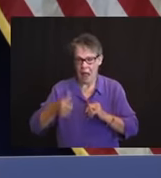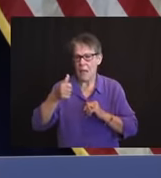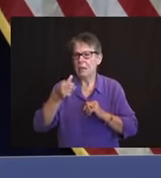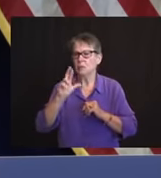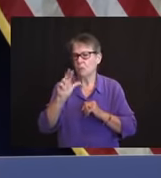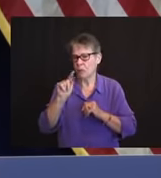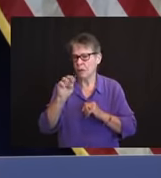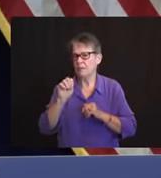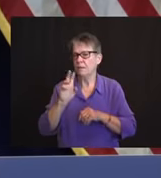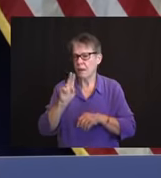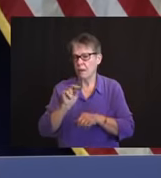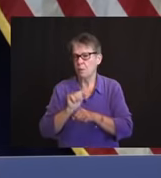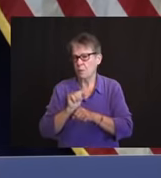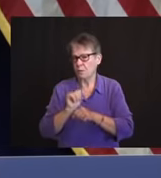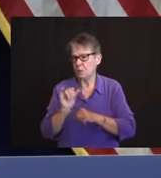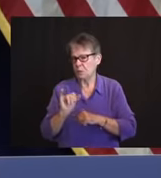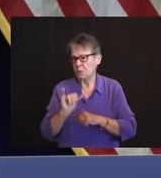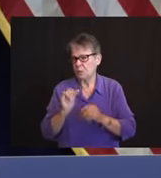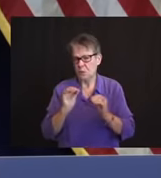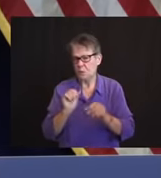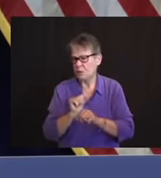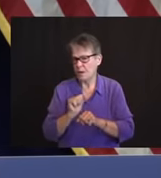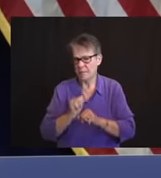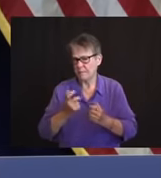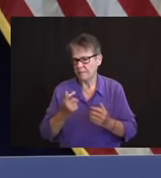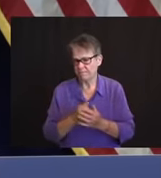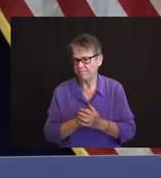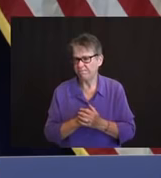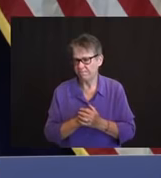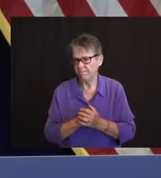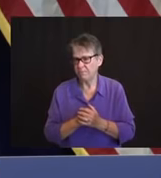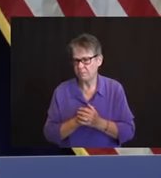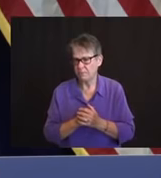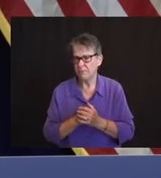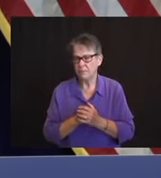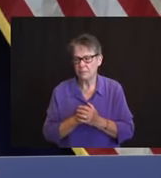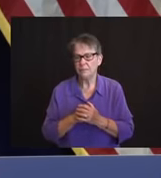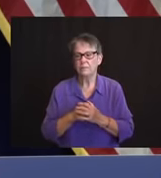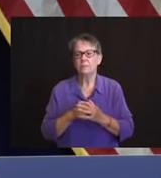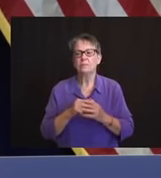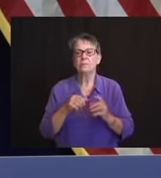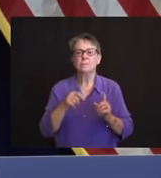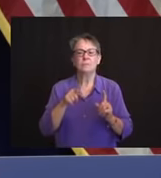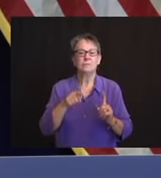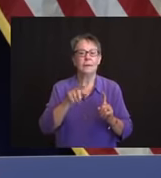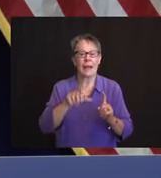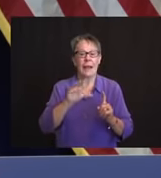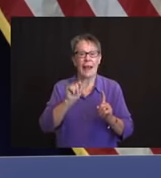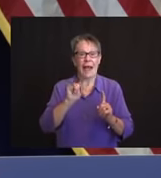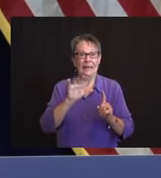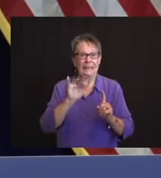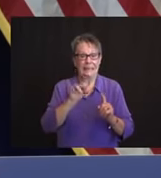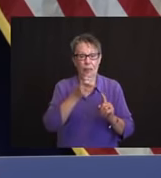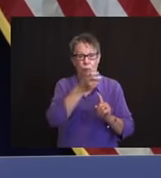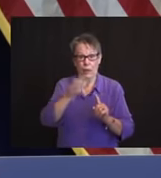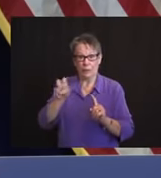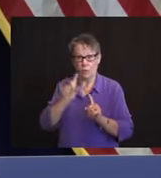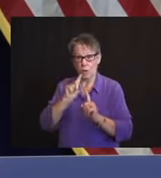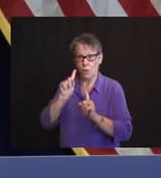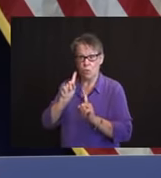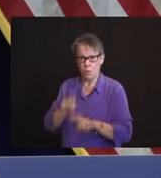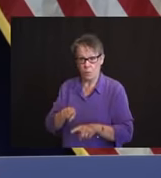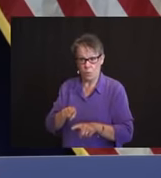City Transition Report, which was issued in September 18, offers recommendations for investment